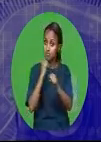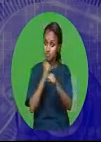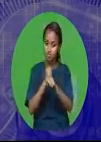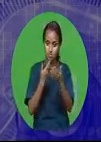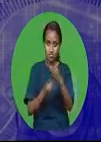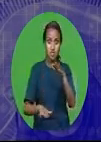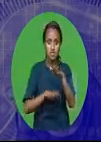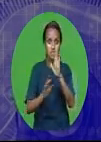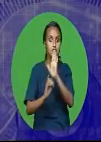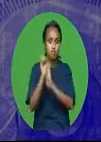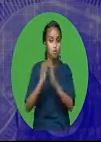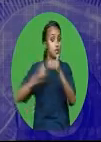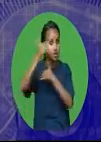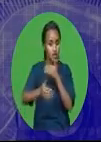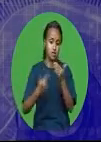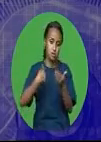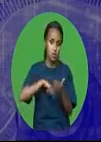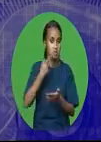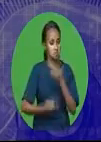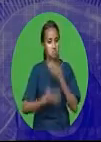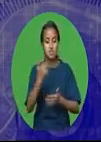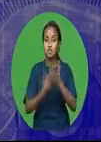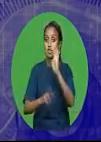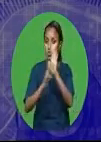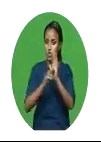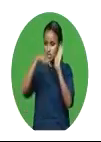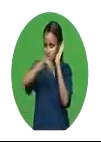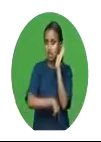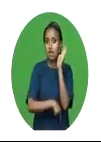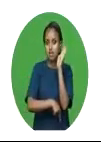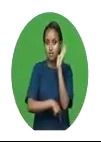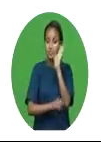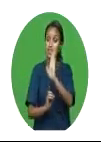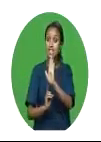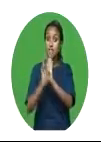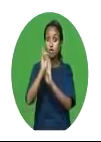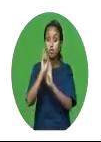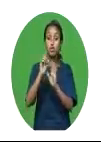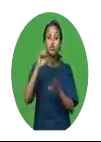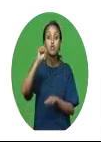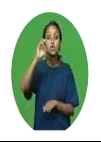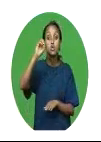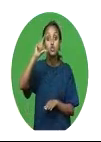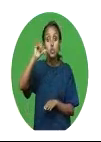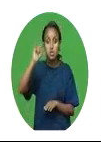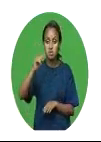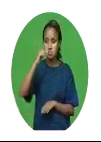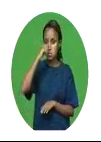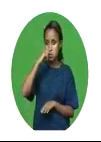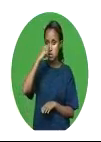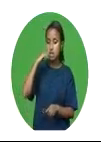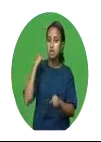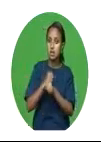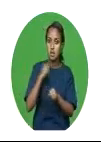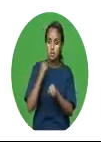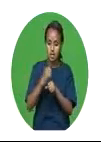Next, we will discuss these rules in some details. Development of solids are usually made with